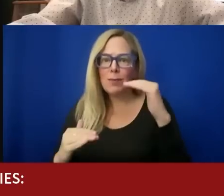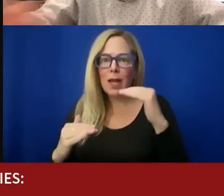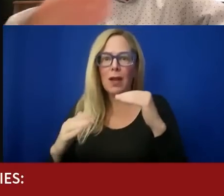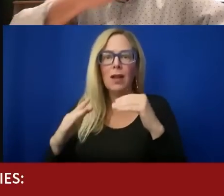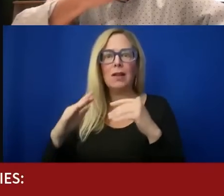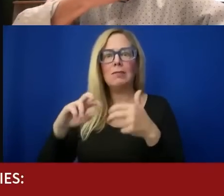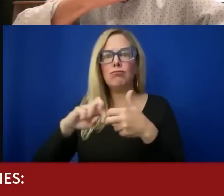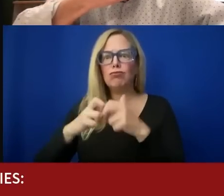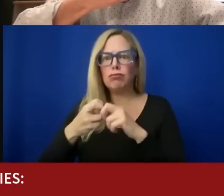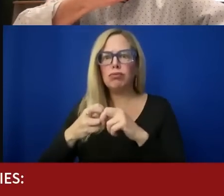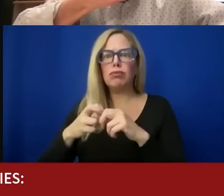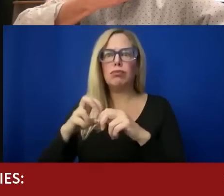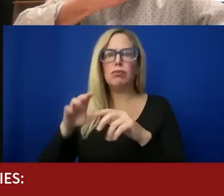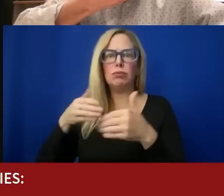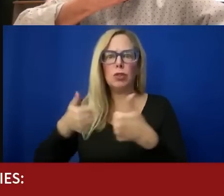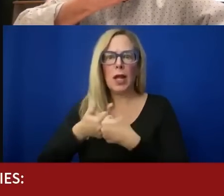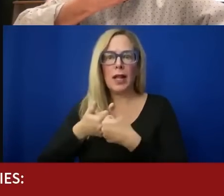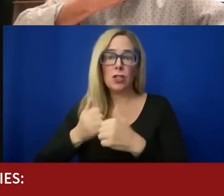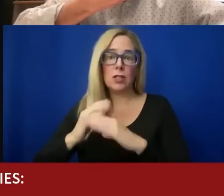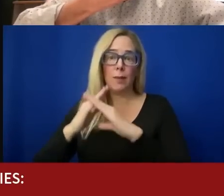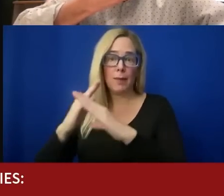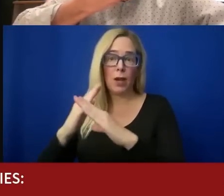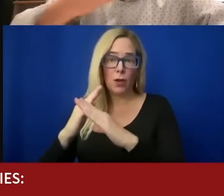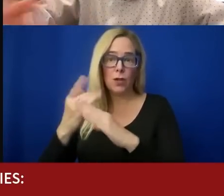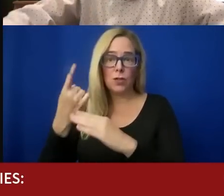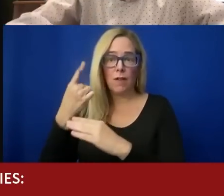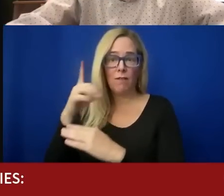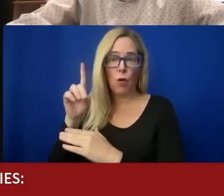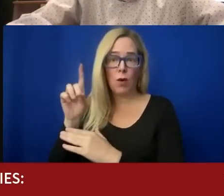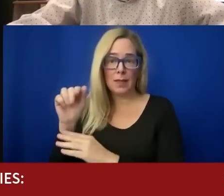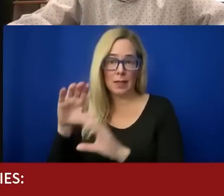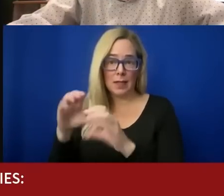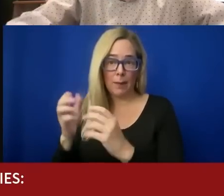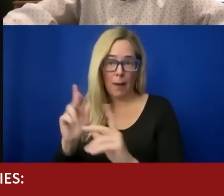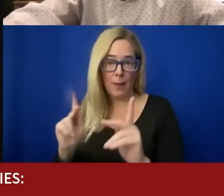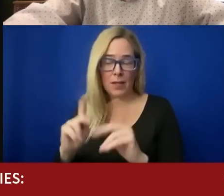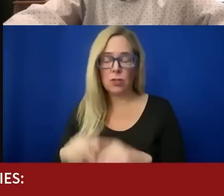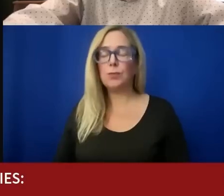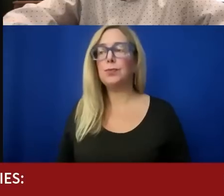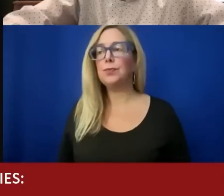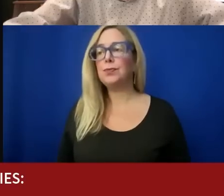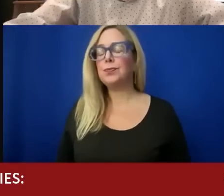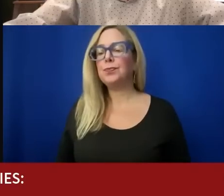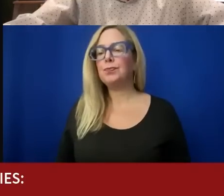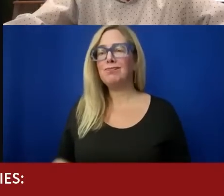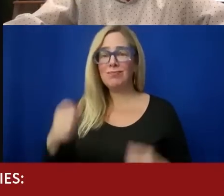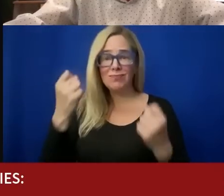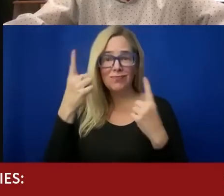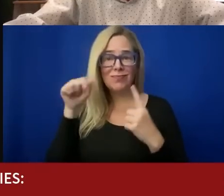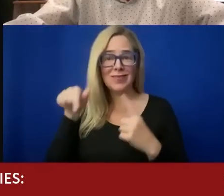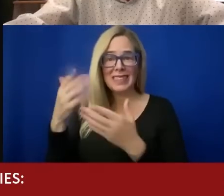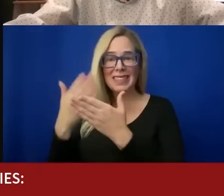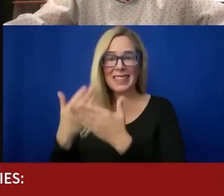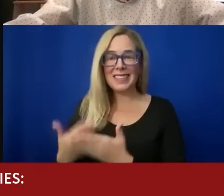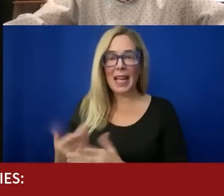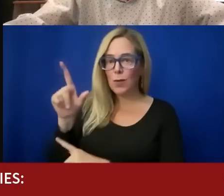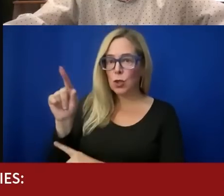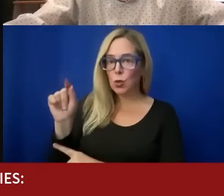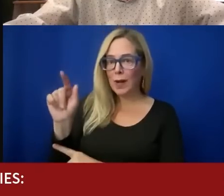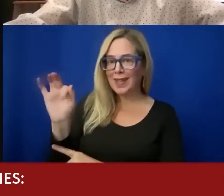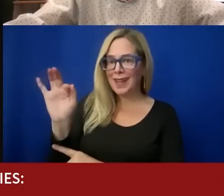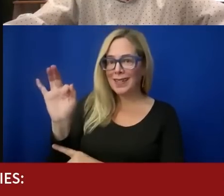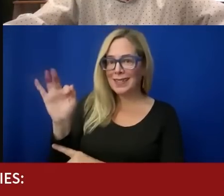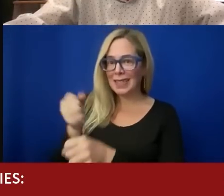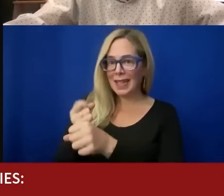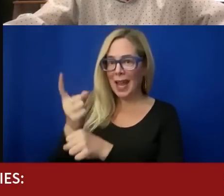population. So I'll jump into some of our data here. And again, this data is coming from the 2019 annual questionnaire.